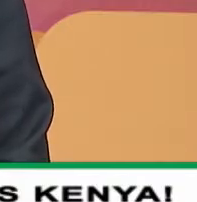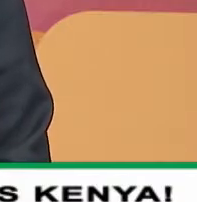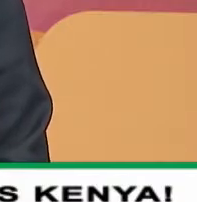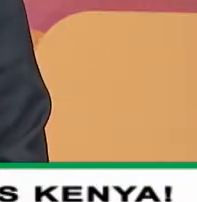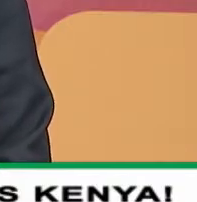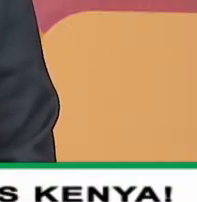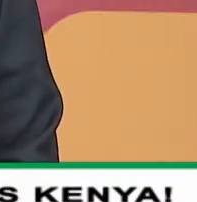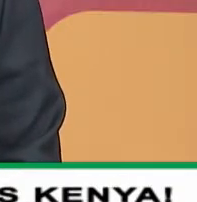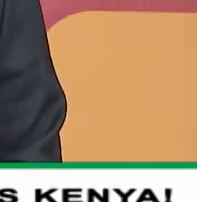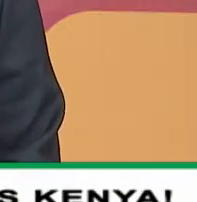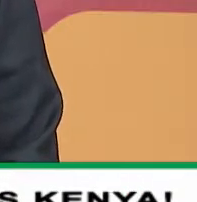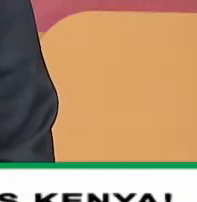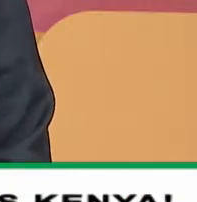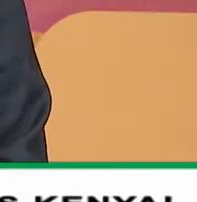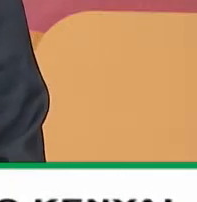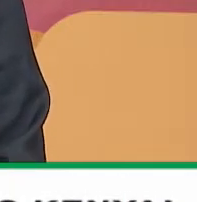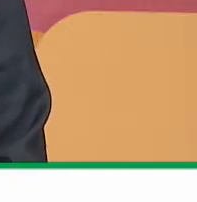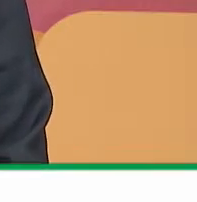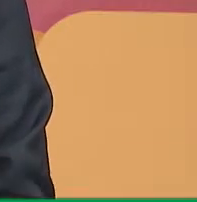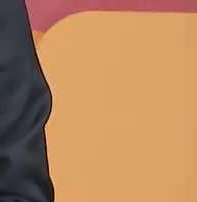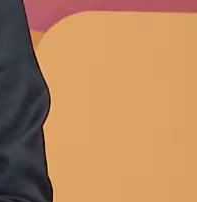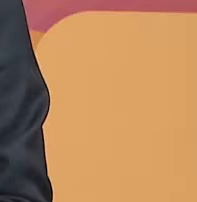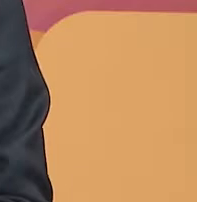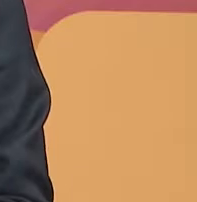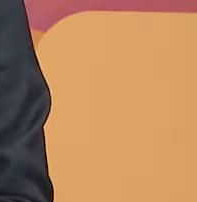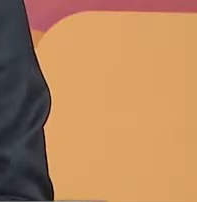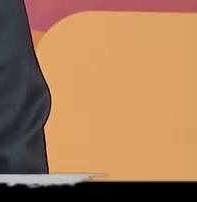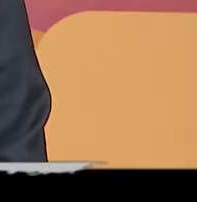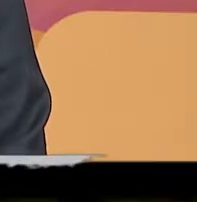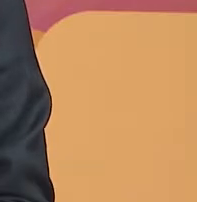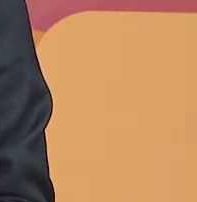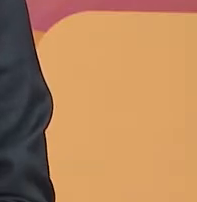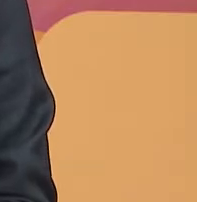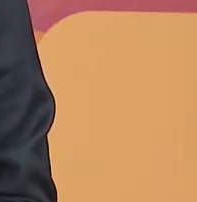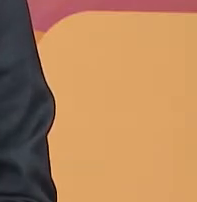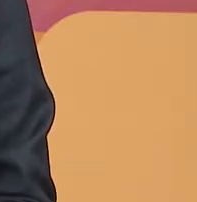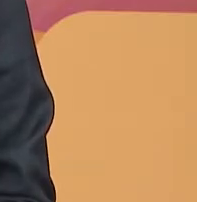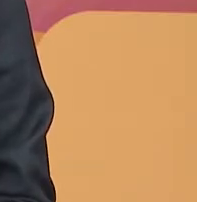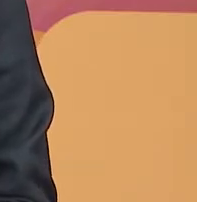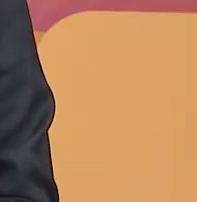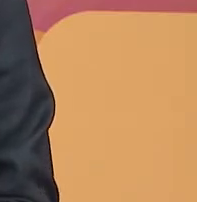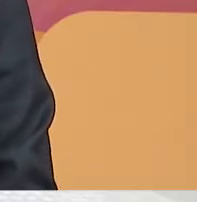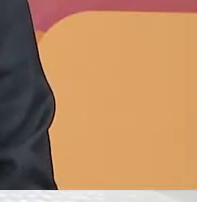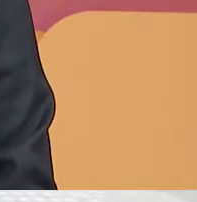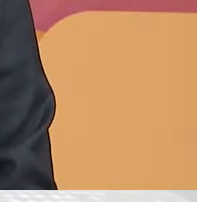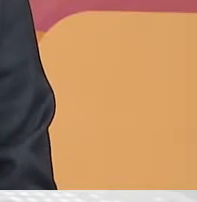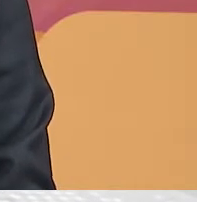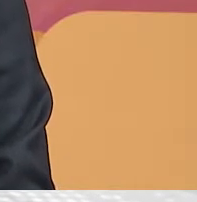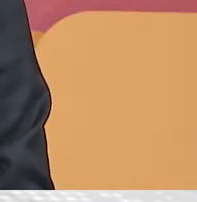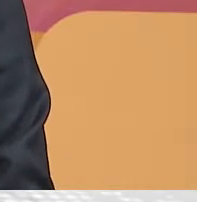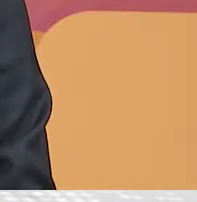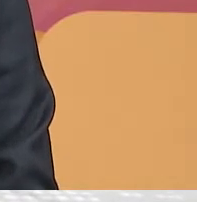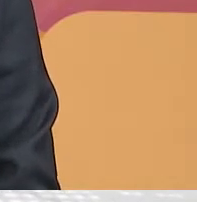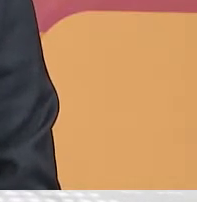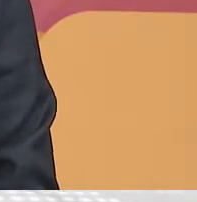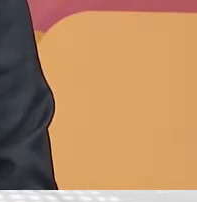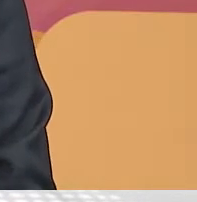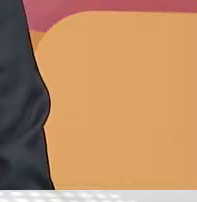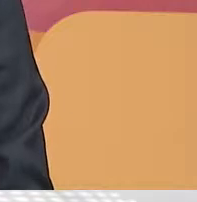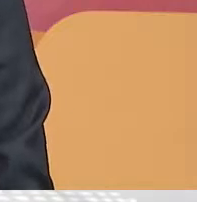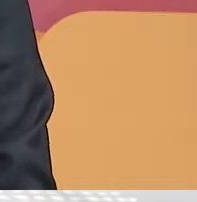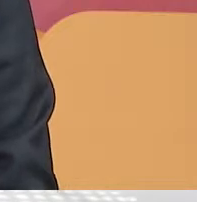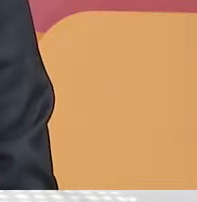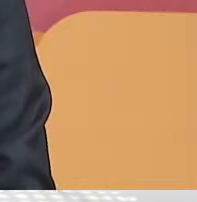of discussion during our time. And our parents were putting us next to them all the time and give us a lot of work to